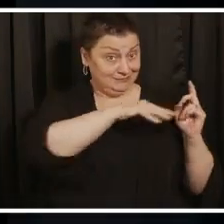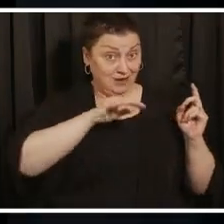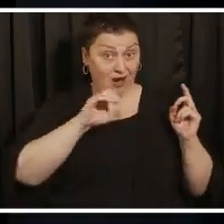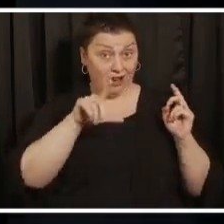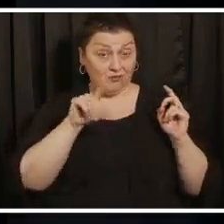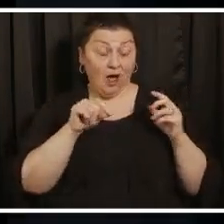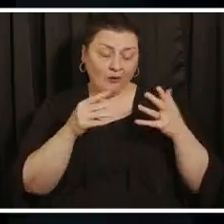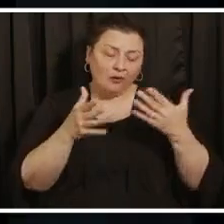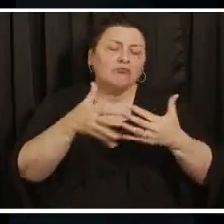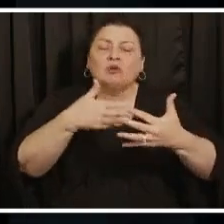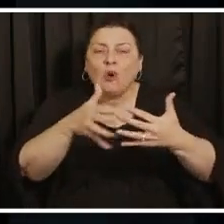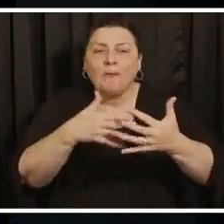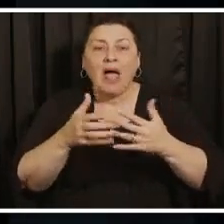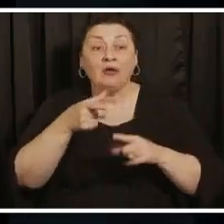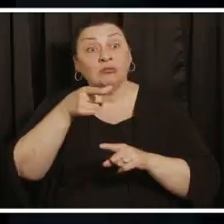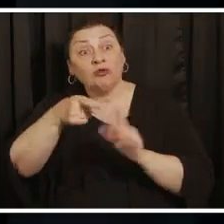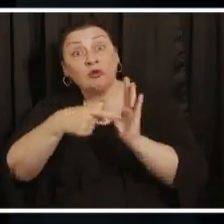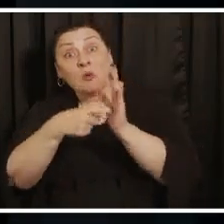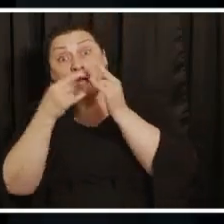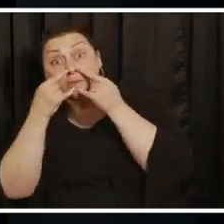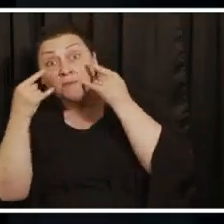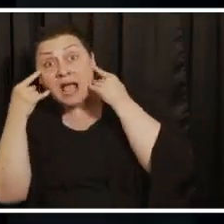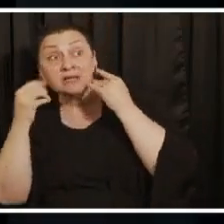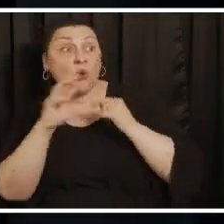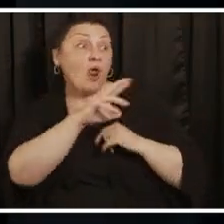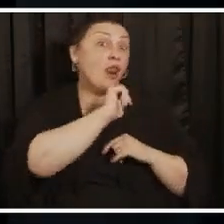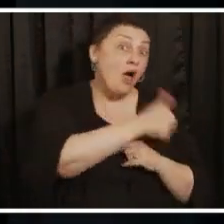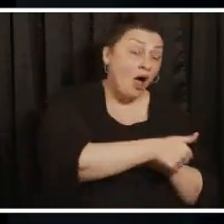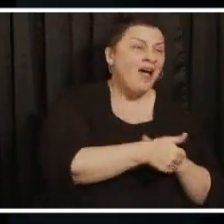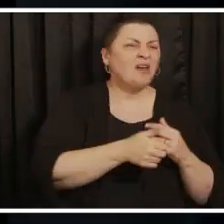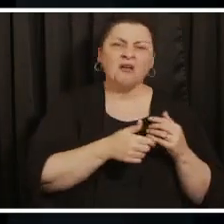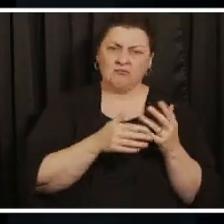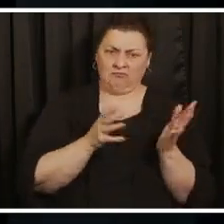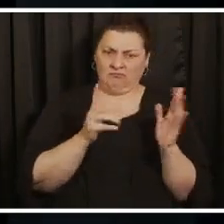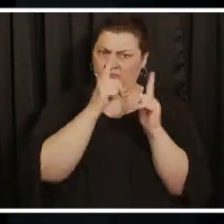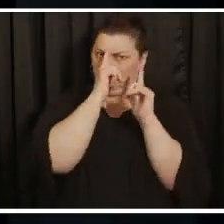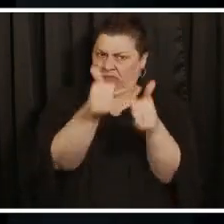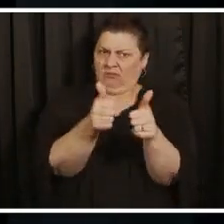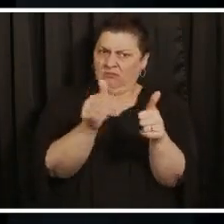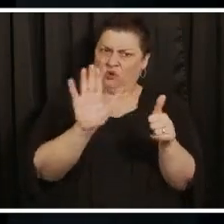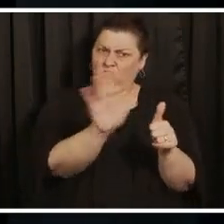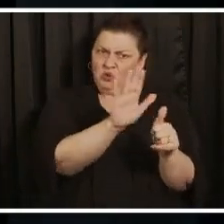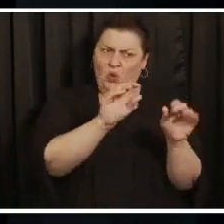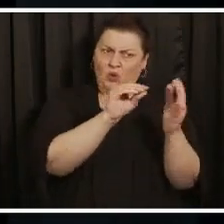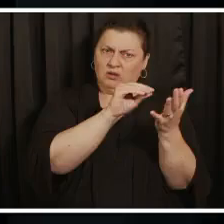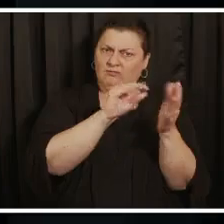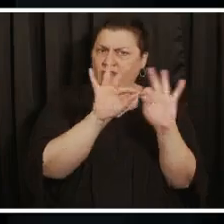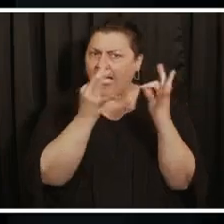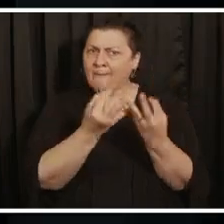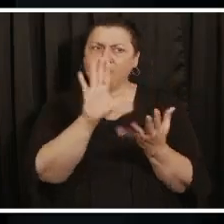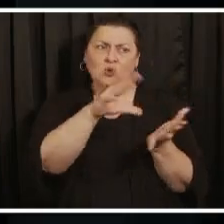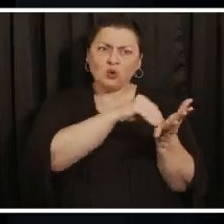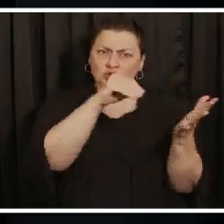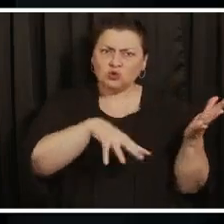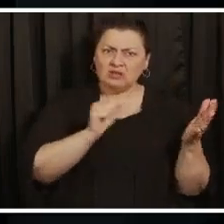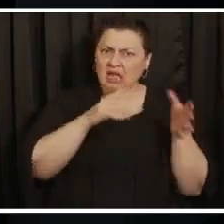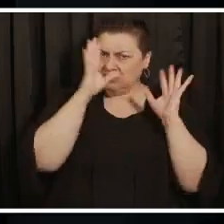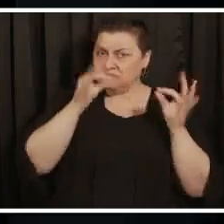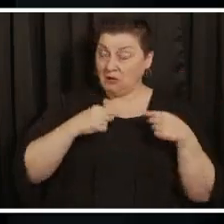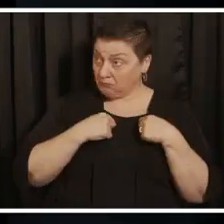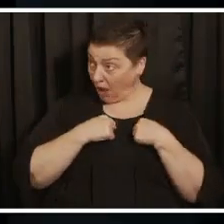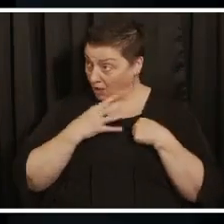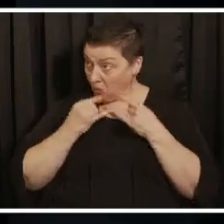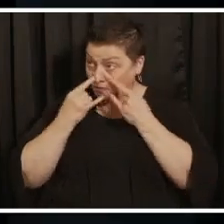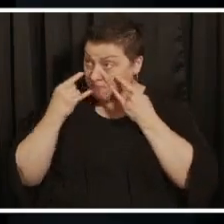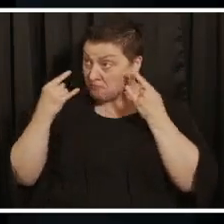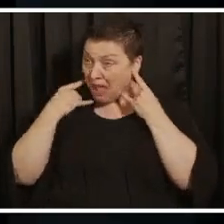not, your kid can wear a mask. And I absolutely would encourage parents to make that choice for their kid if it works for their kid to help provide that extra